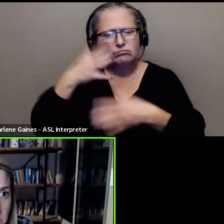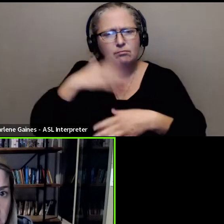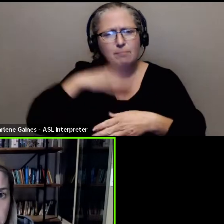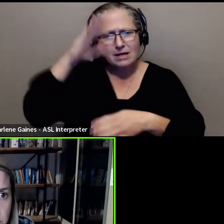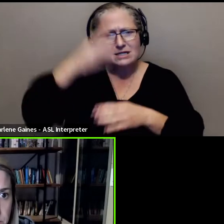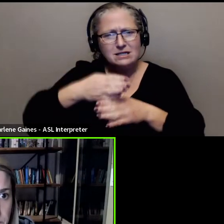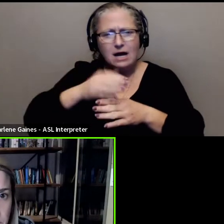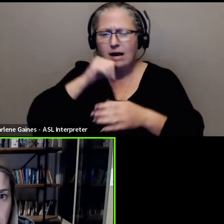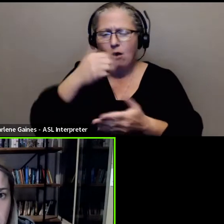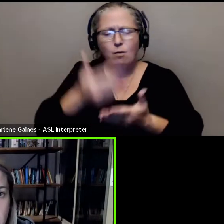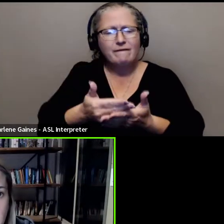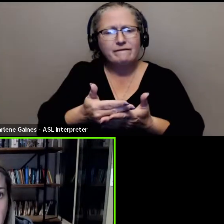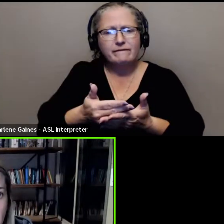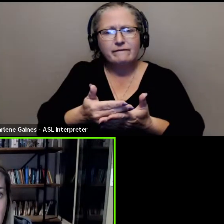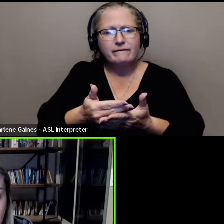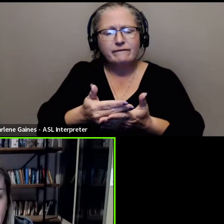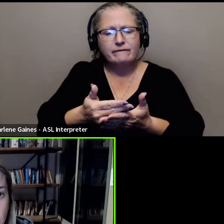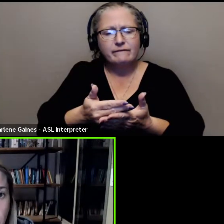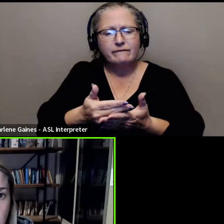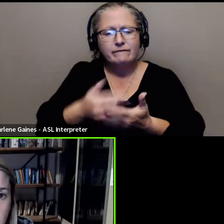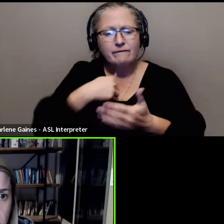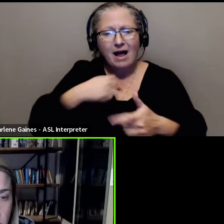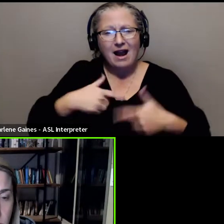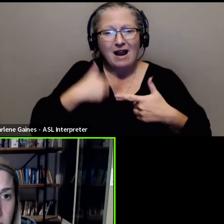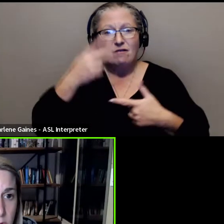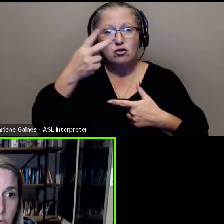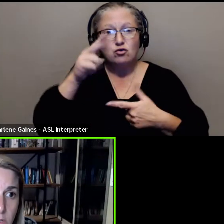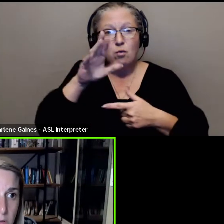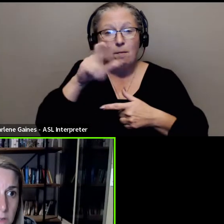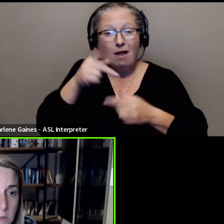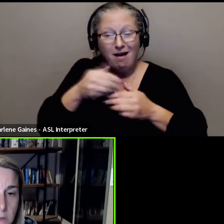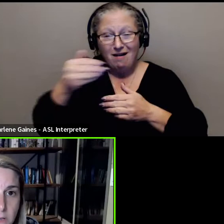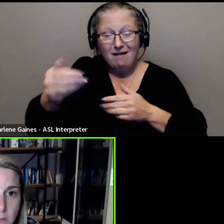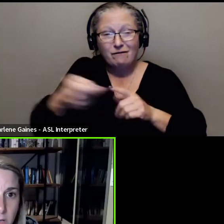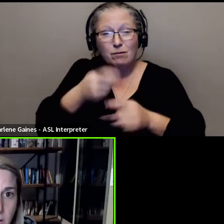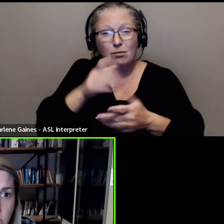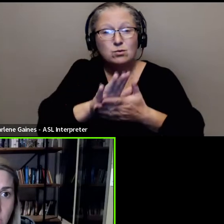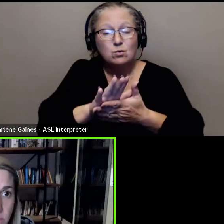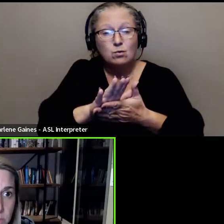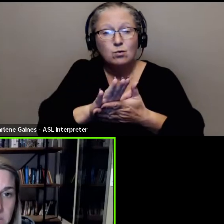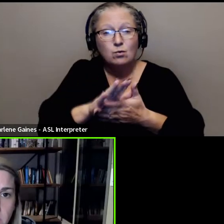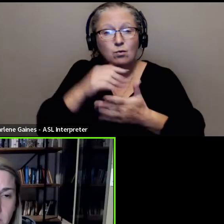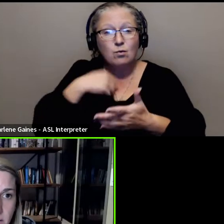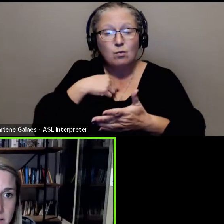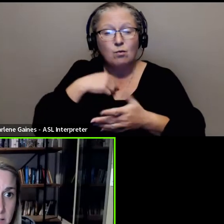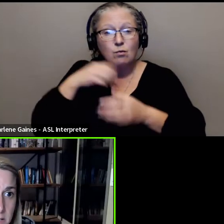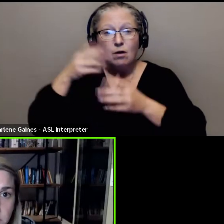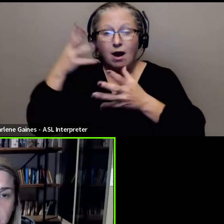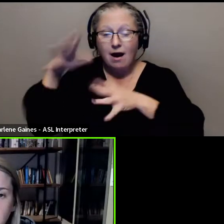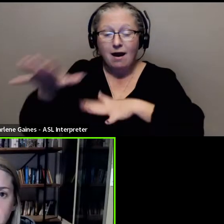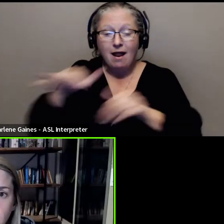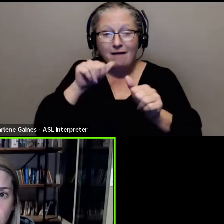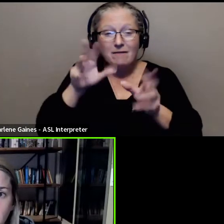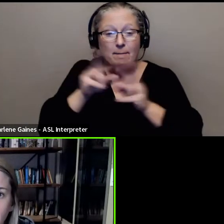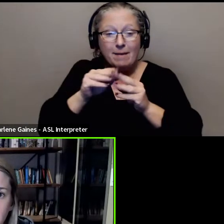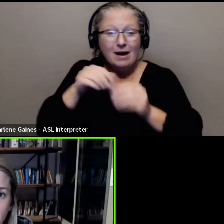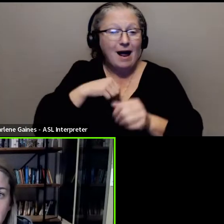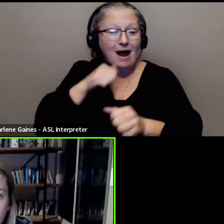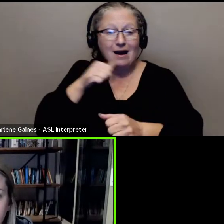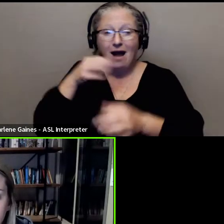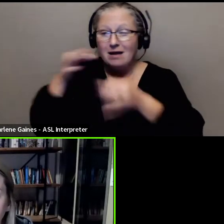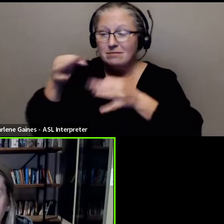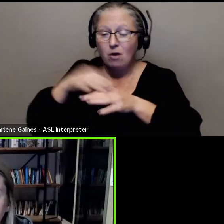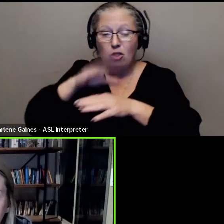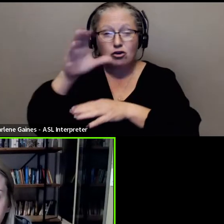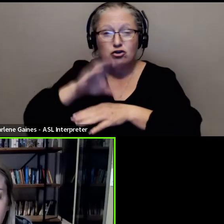did not arrive. I live 2 blocks from the school. I dropped the meeting. I didn't even explain to the people on